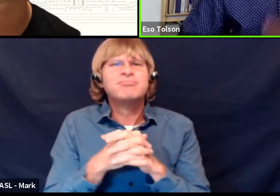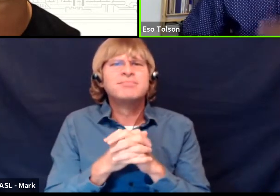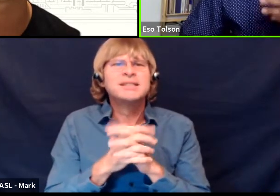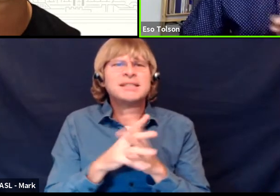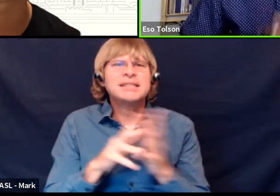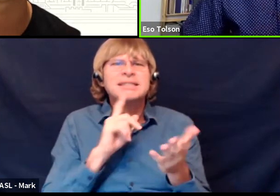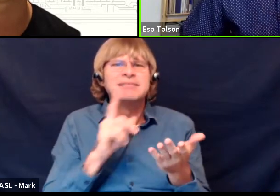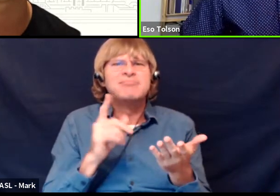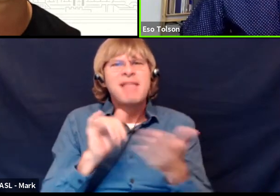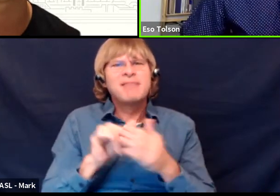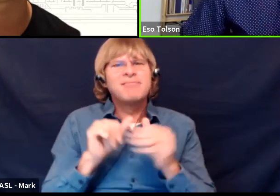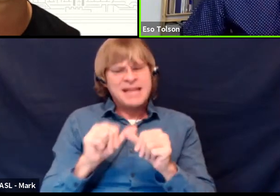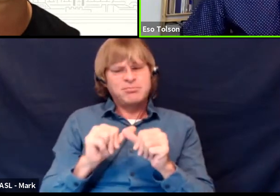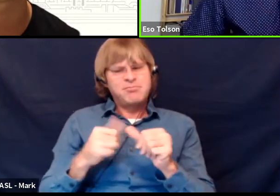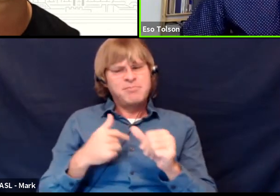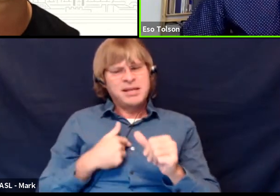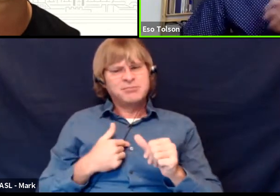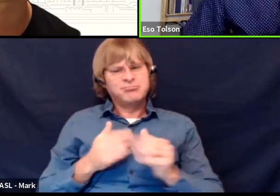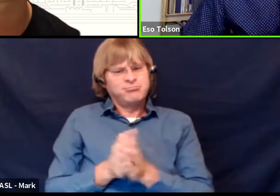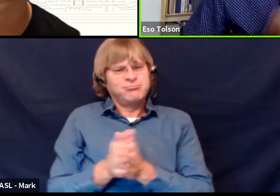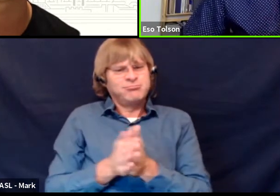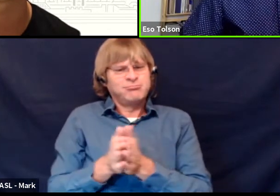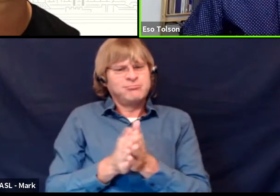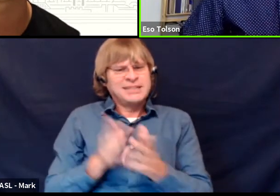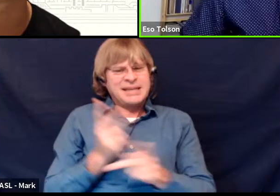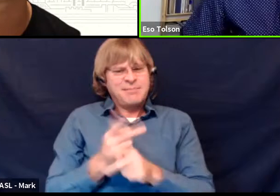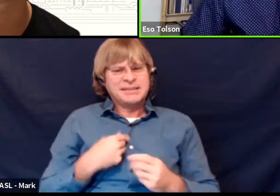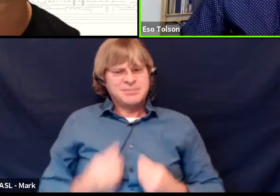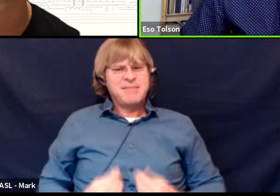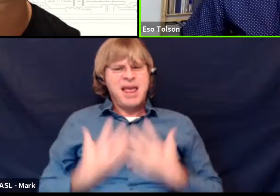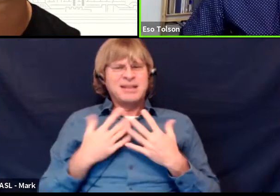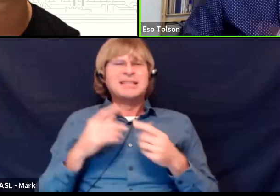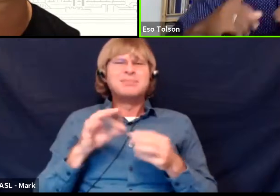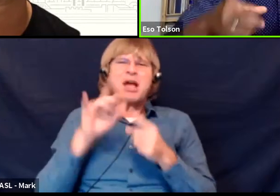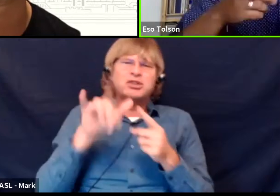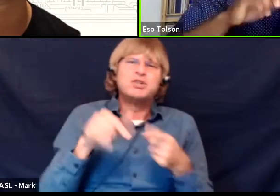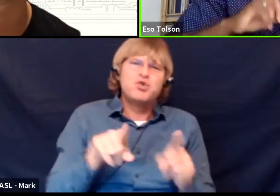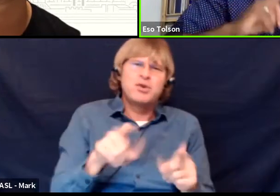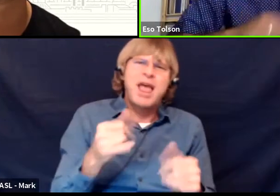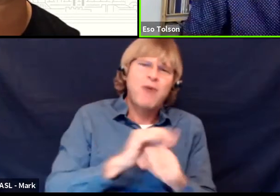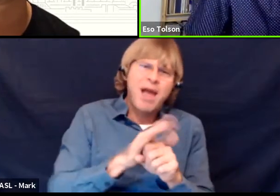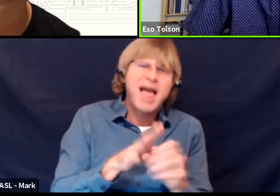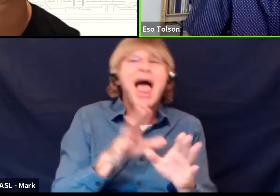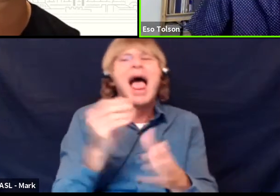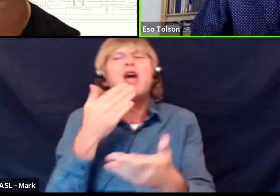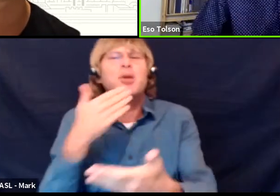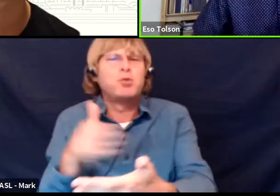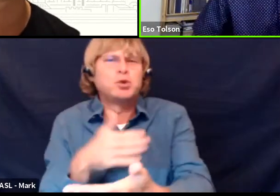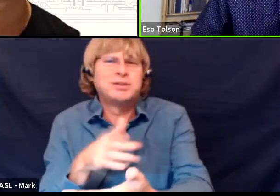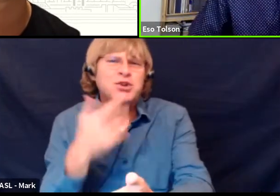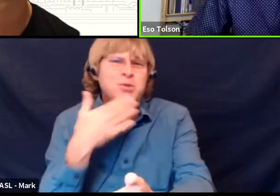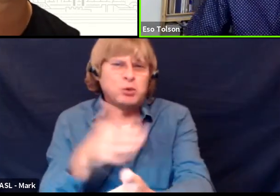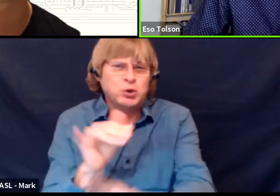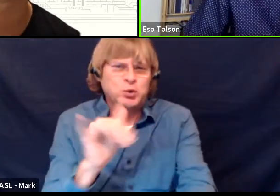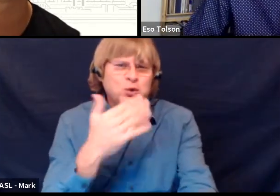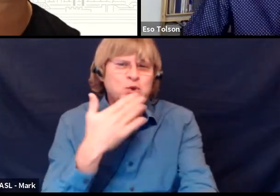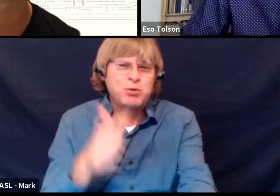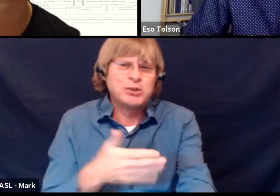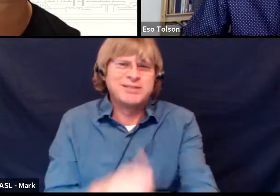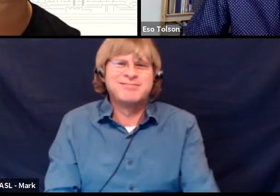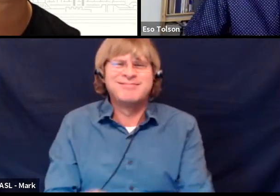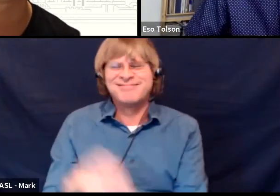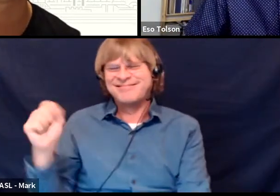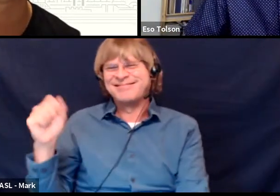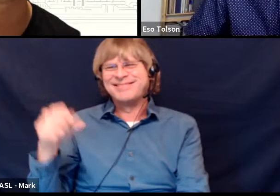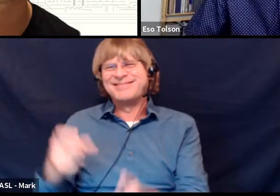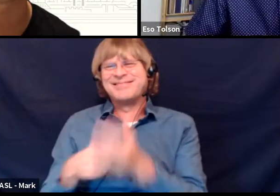the things that keep me moving and keeping me inspired, especially in times like this. That and good music. That and good music. Always got to have